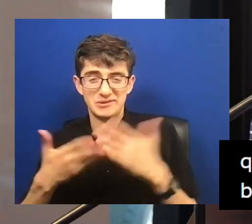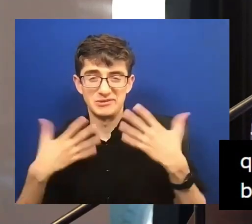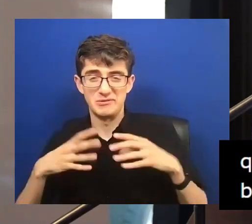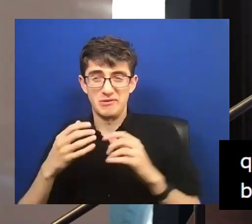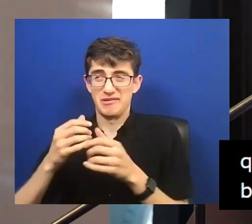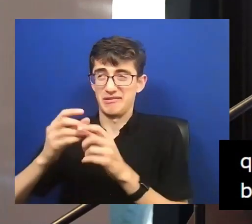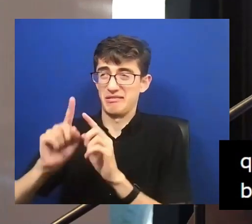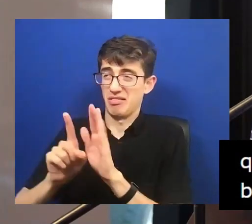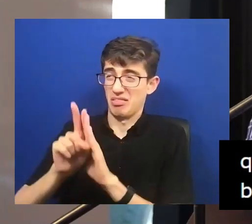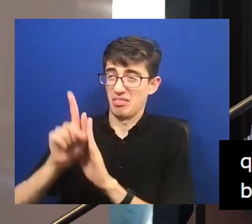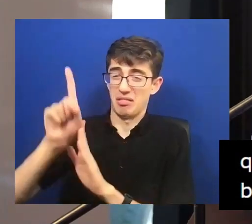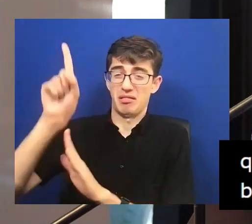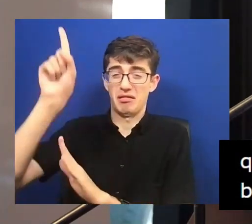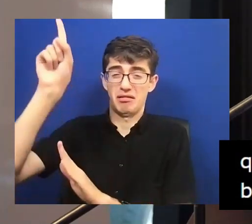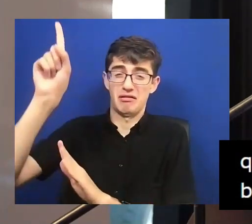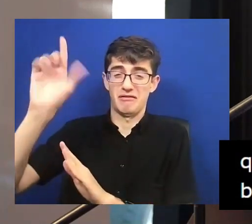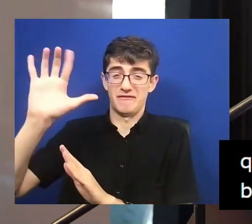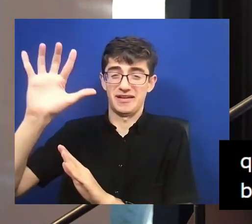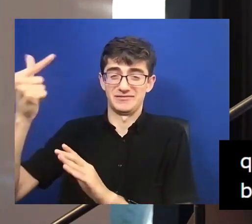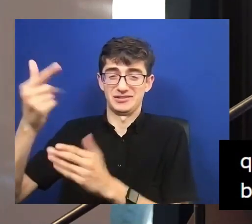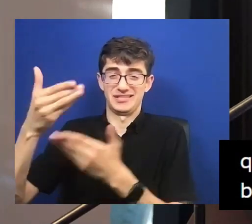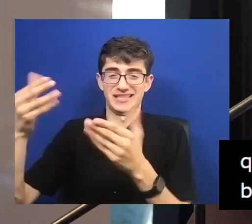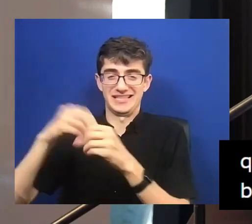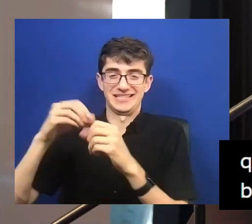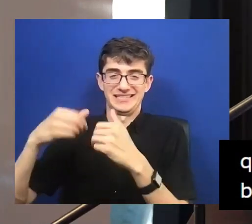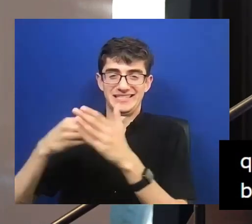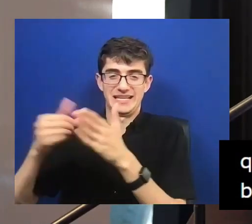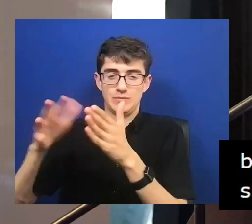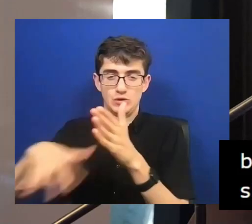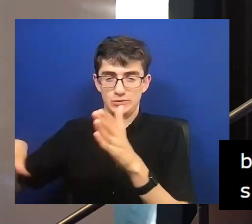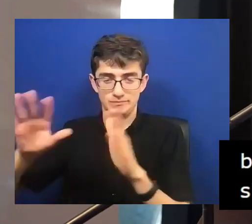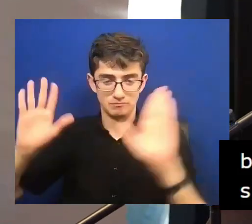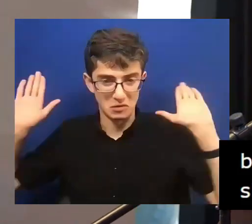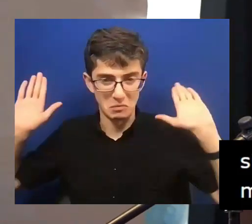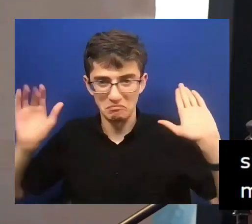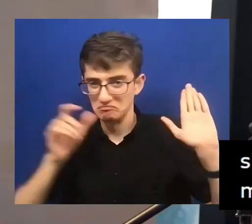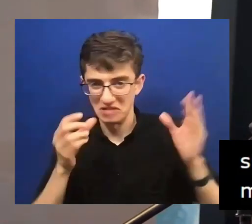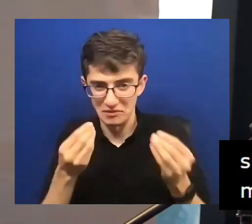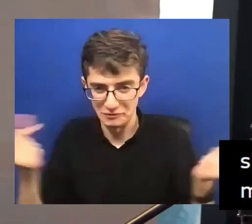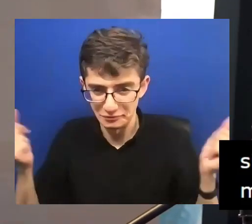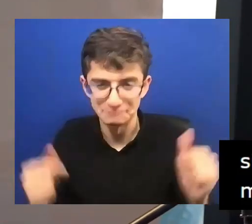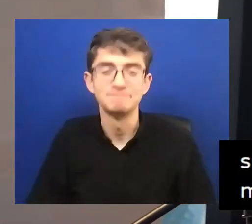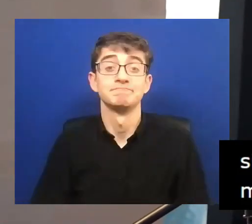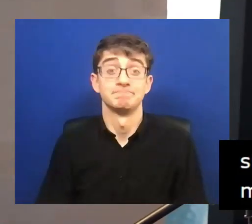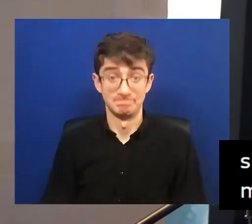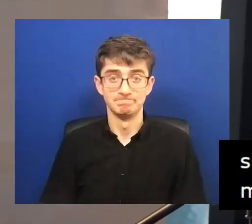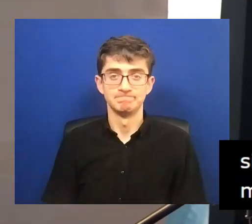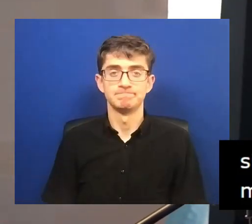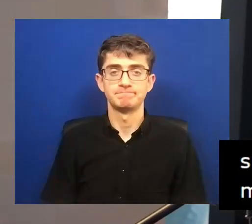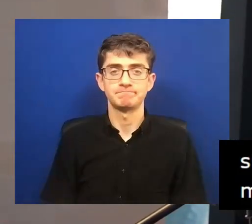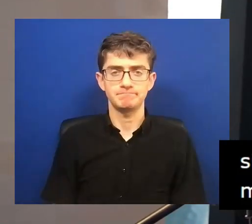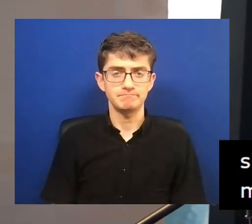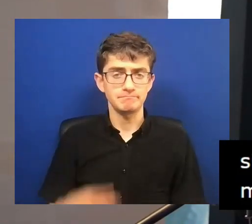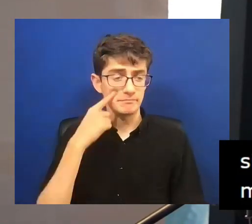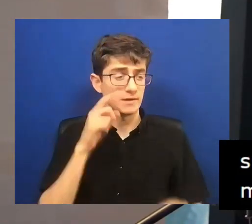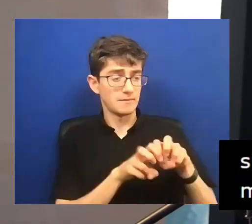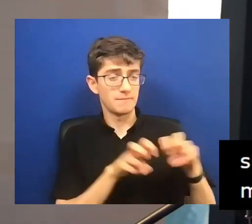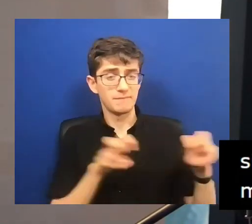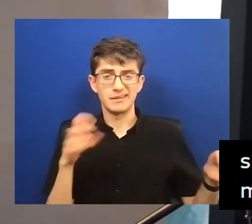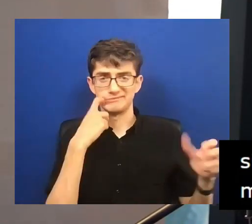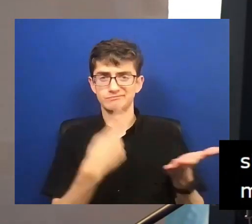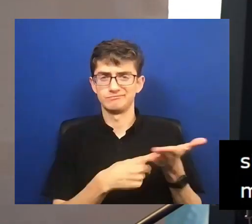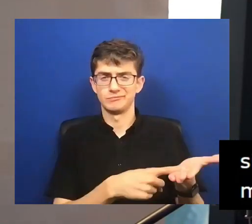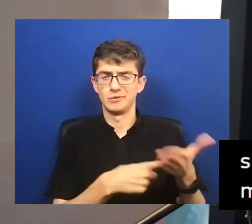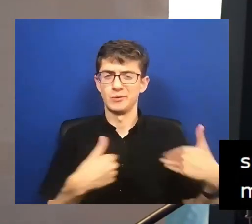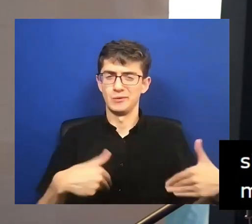their neighborhoods. So, okay, but that's not it. I do think that the panel that you just heard from Oates and the library